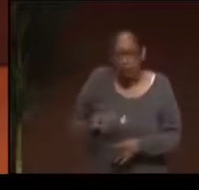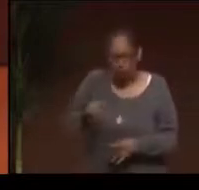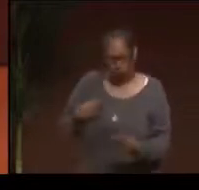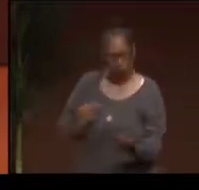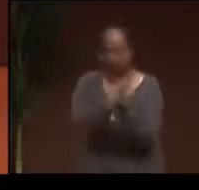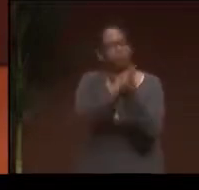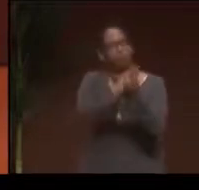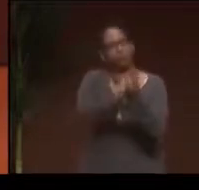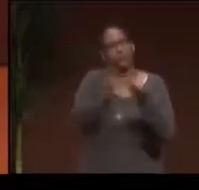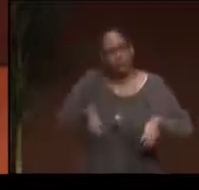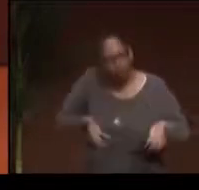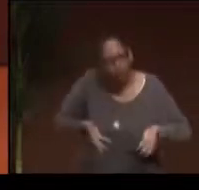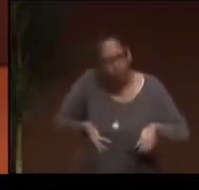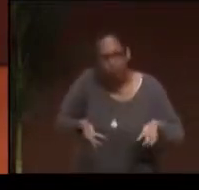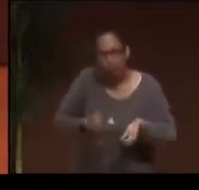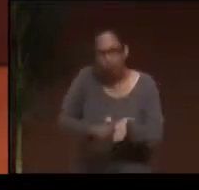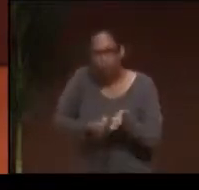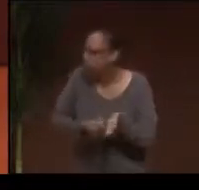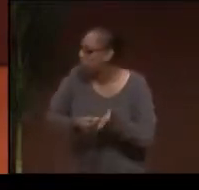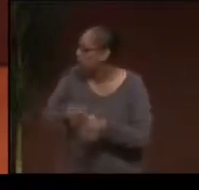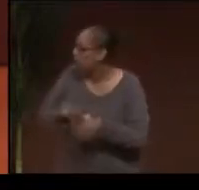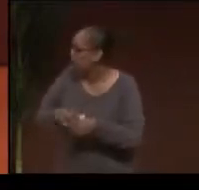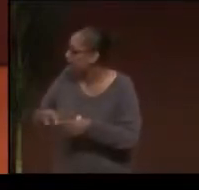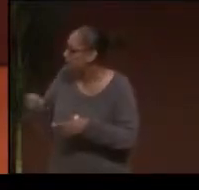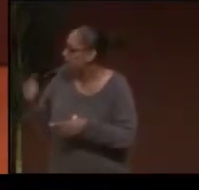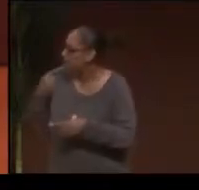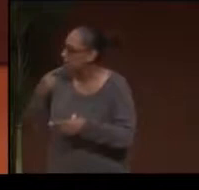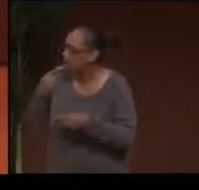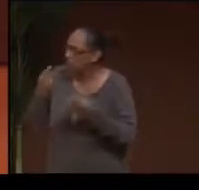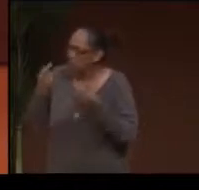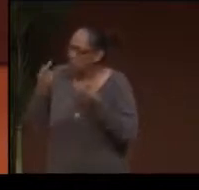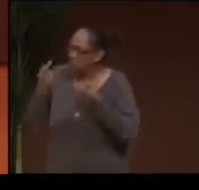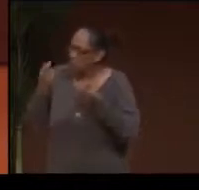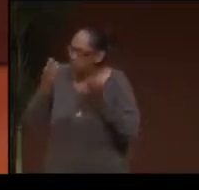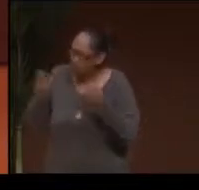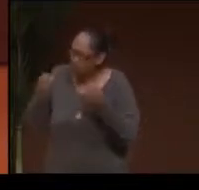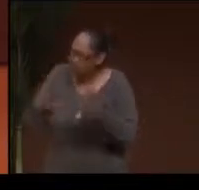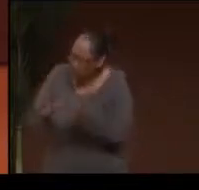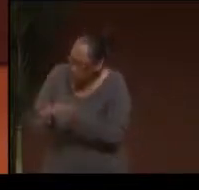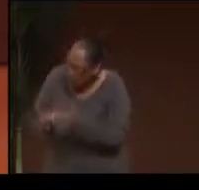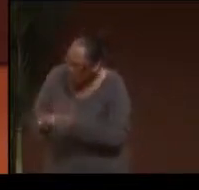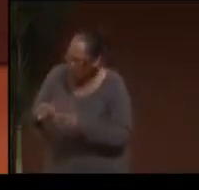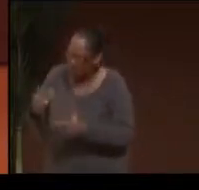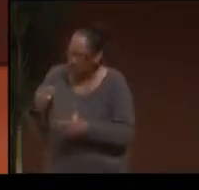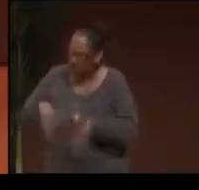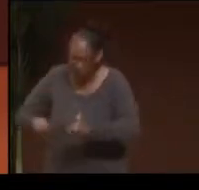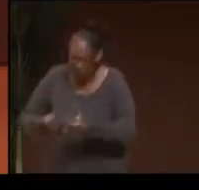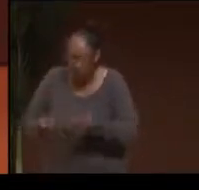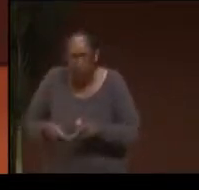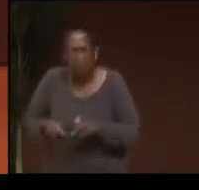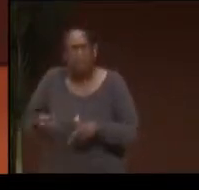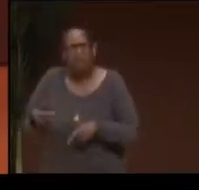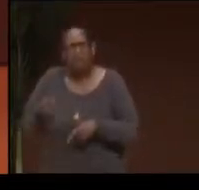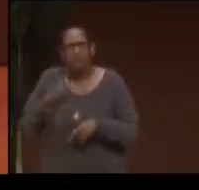you know, and we started talking. So he told me about this series of meetings that had been taking place. There was like about three meetings in, about people that